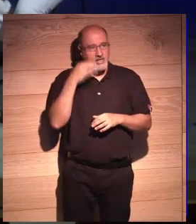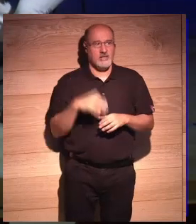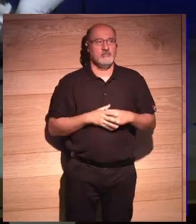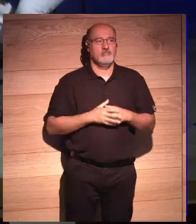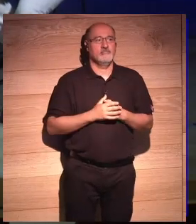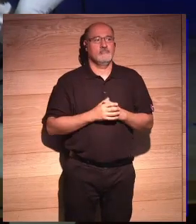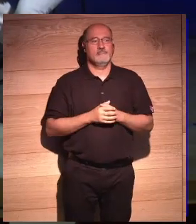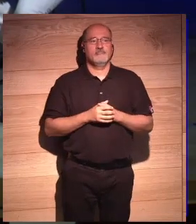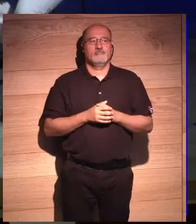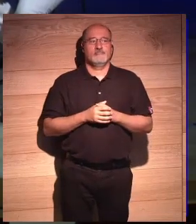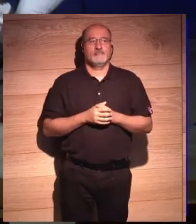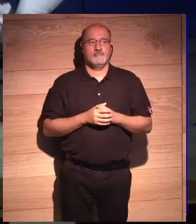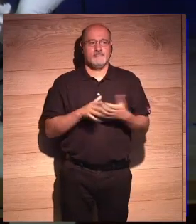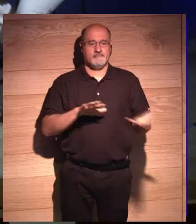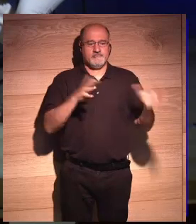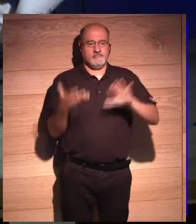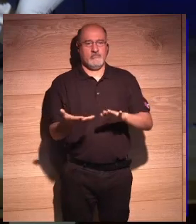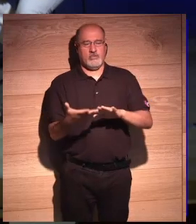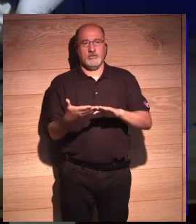Real reality, that's good.